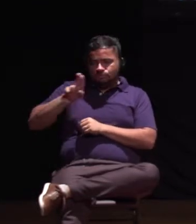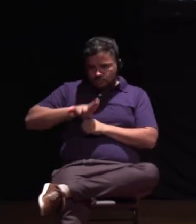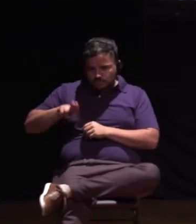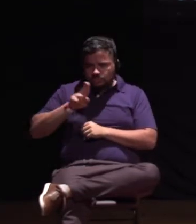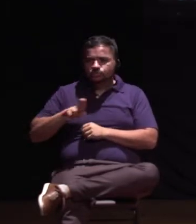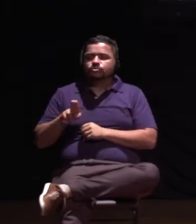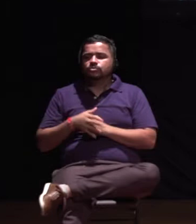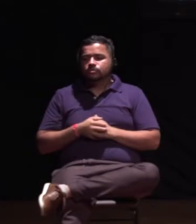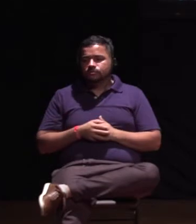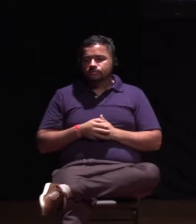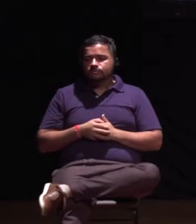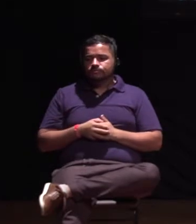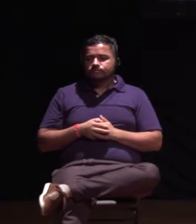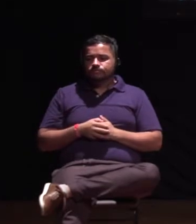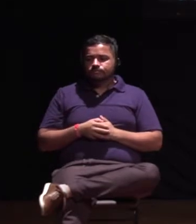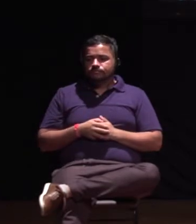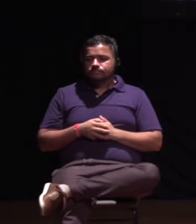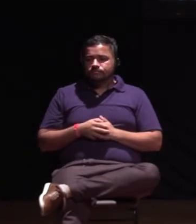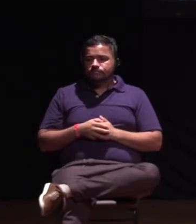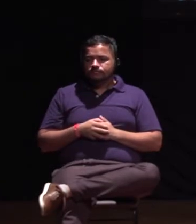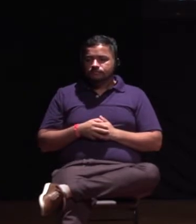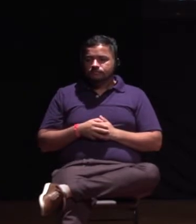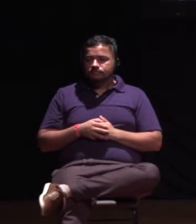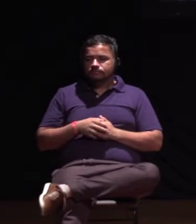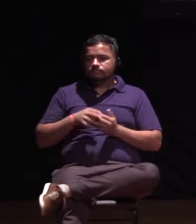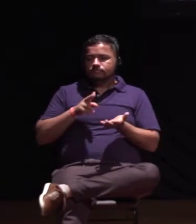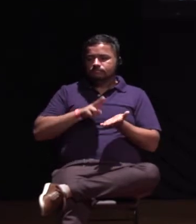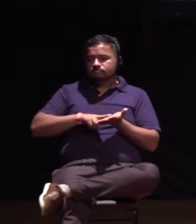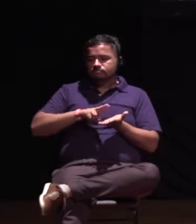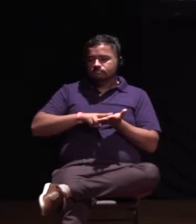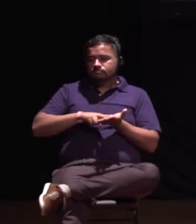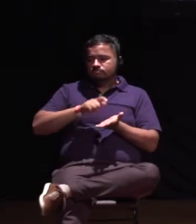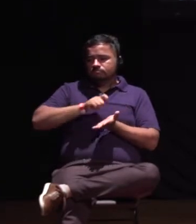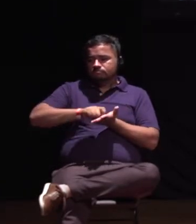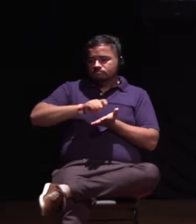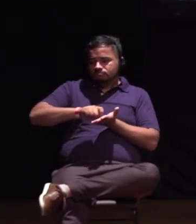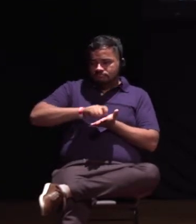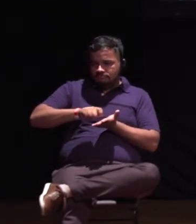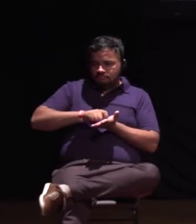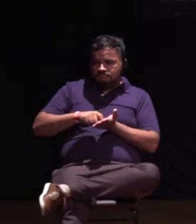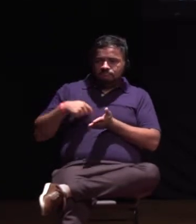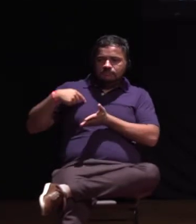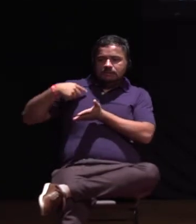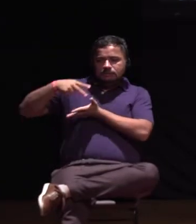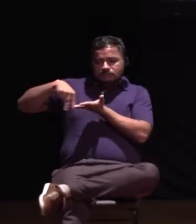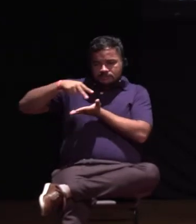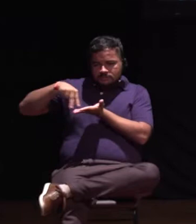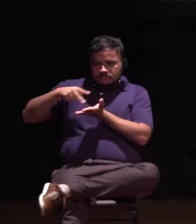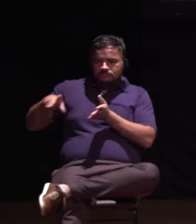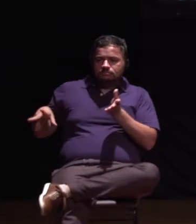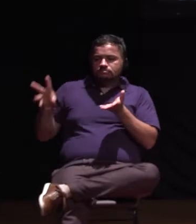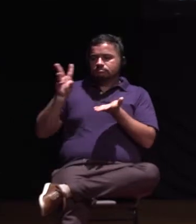really, between different languages, and I think a lot, maybe stuff is gained there, but there is